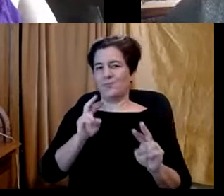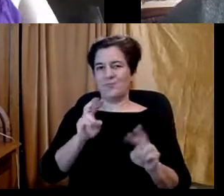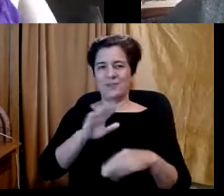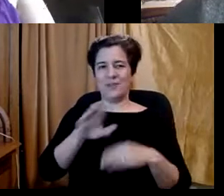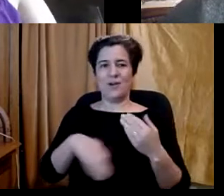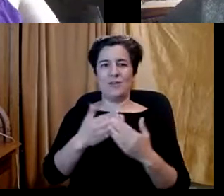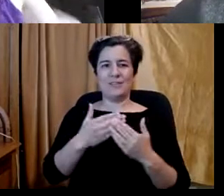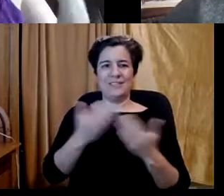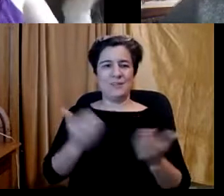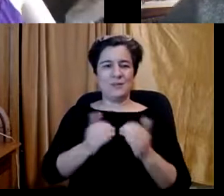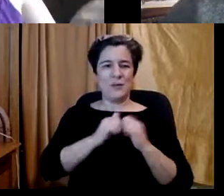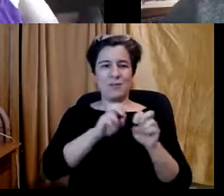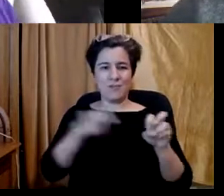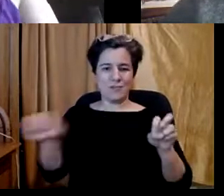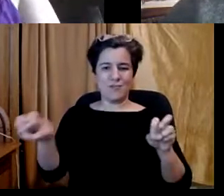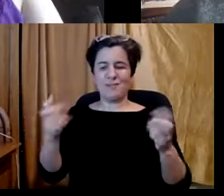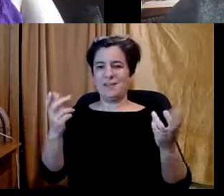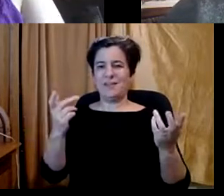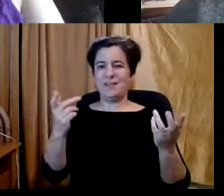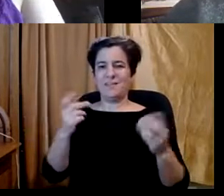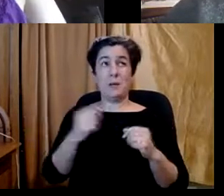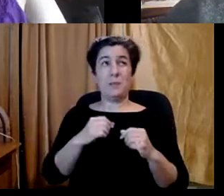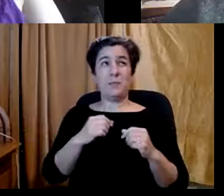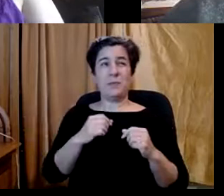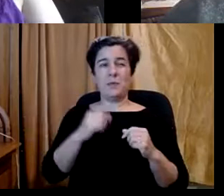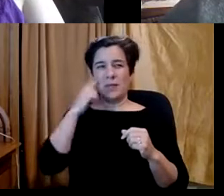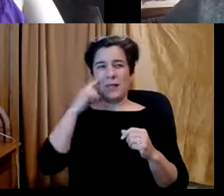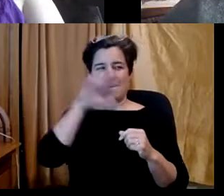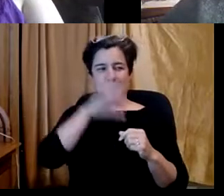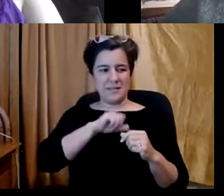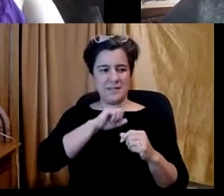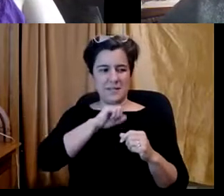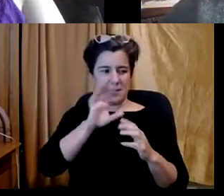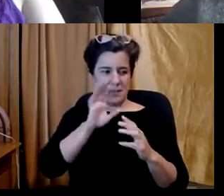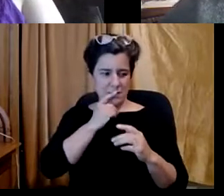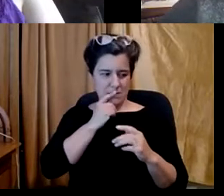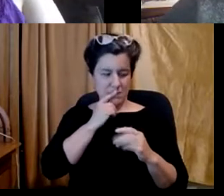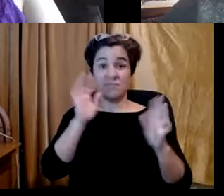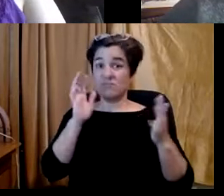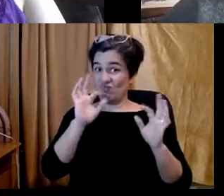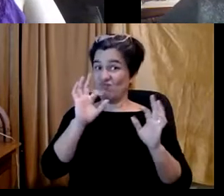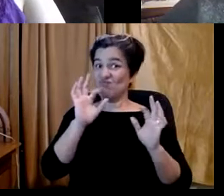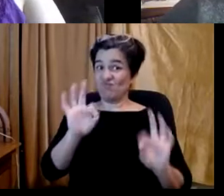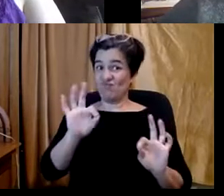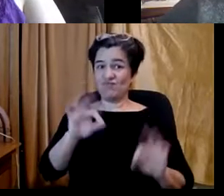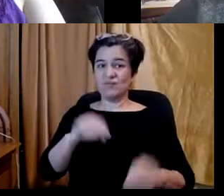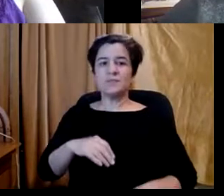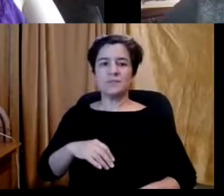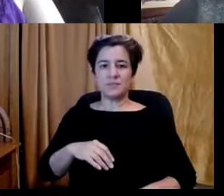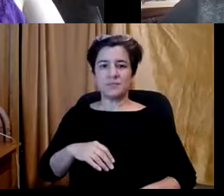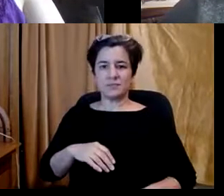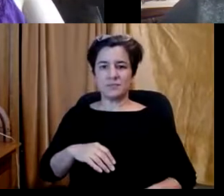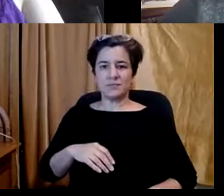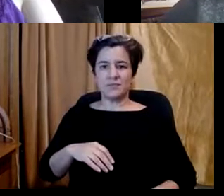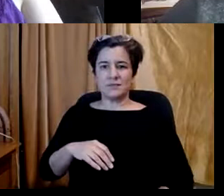personal history. Or what did I leave out? Yeah, lots and lots of things. All right. Yeah, the narcissistic